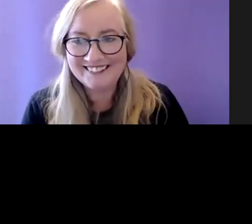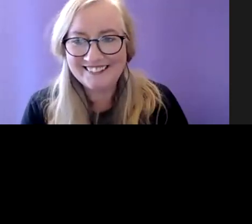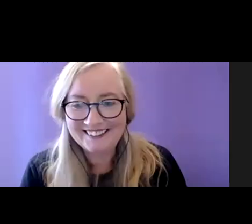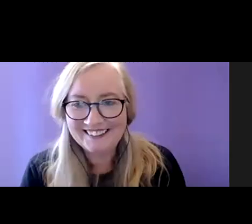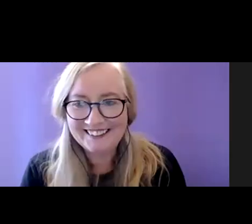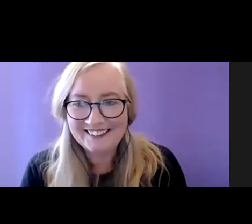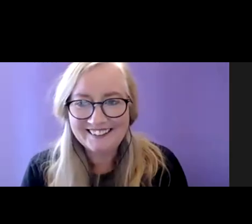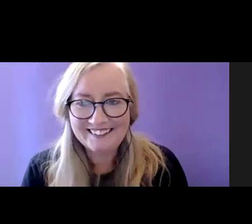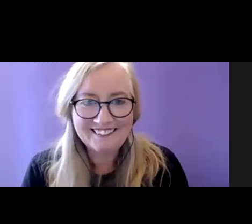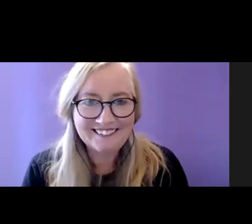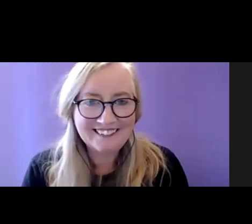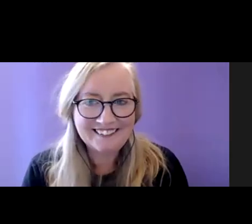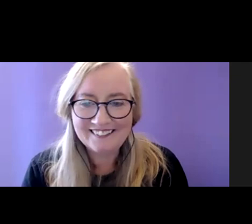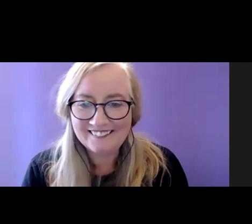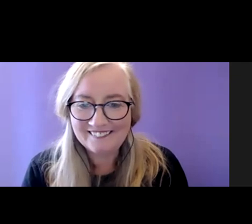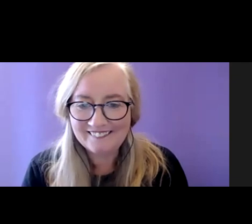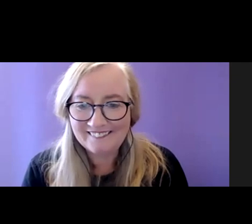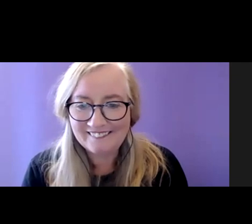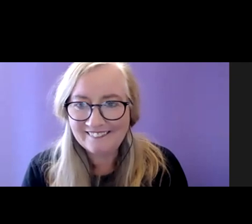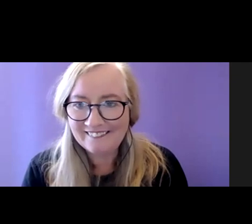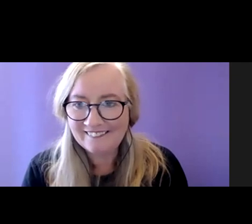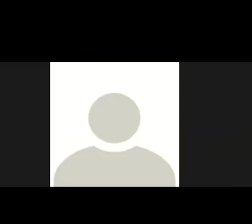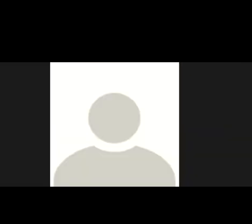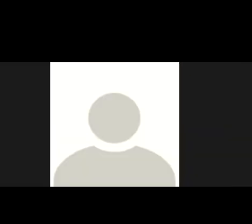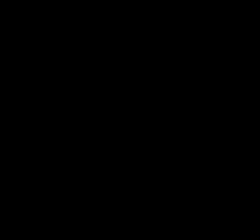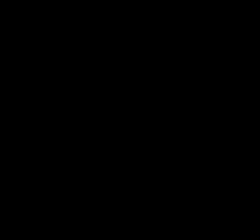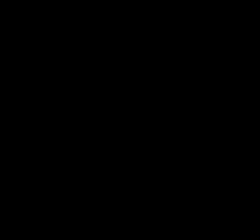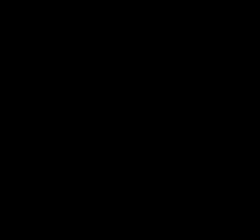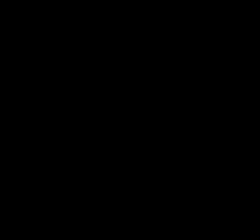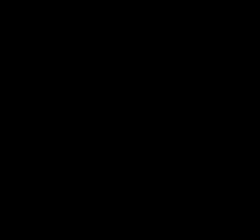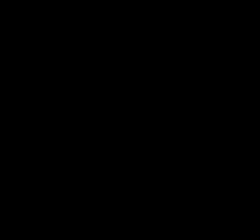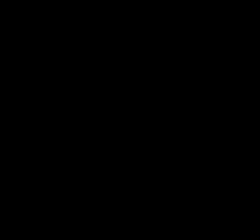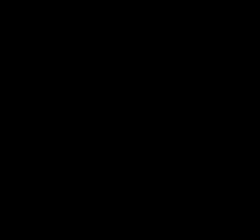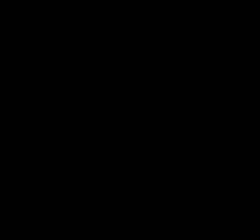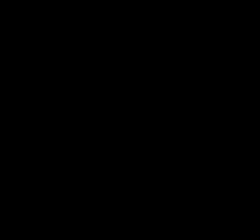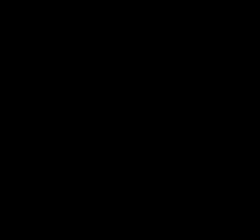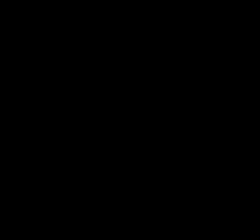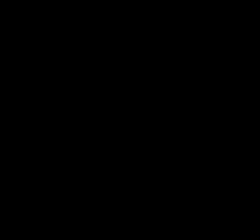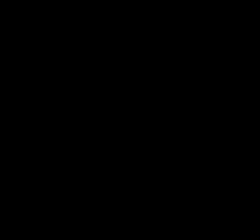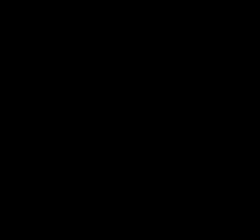so if you may hear you you you you you you you